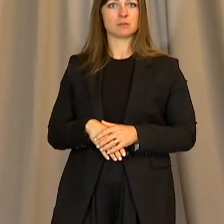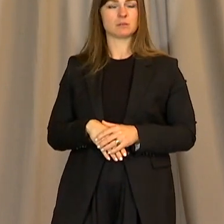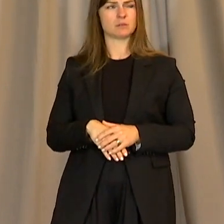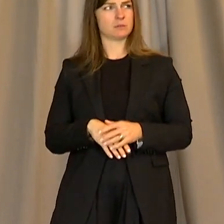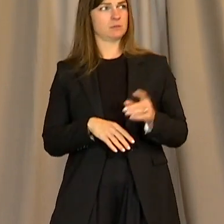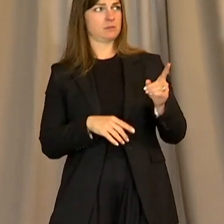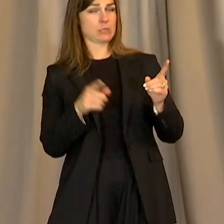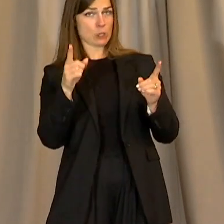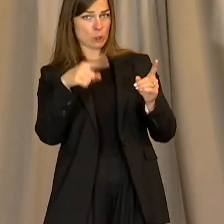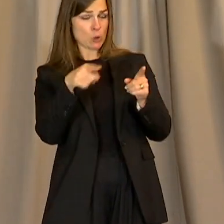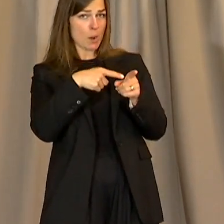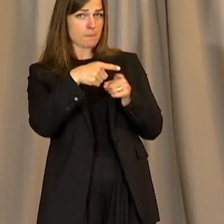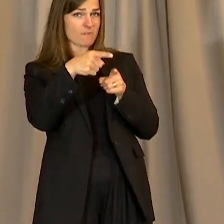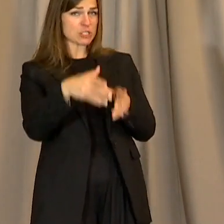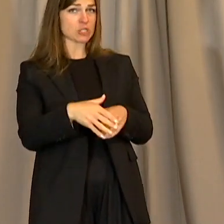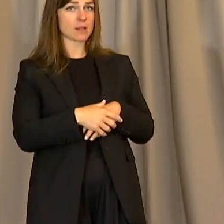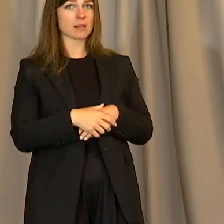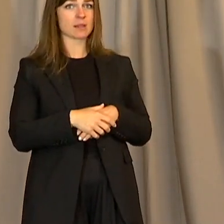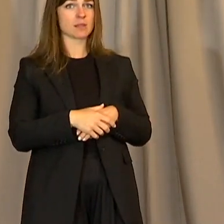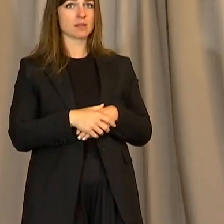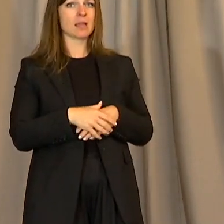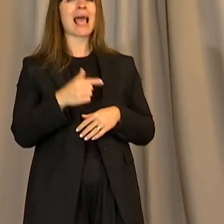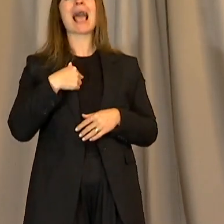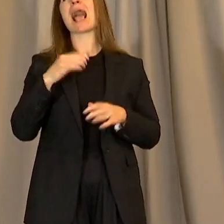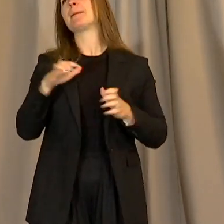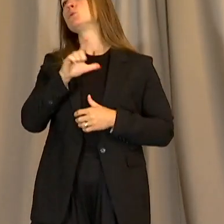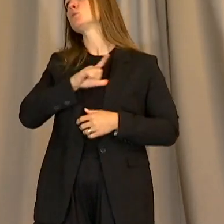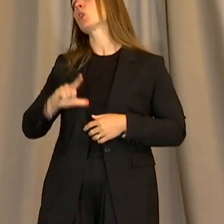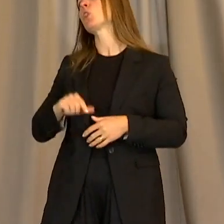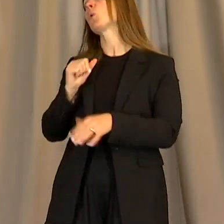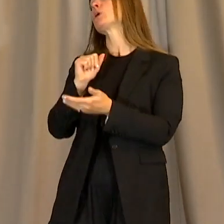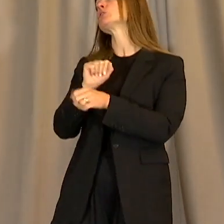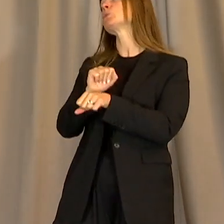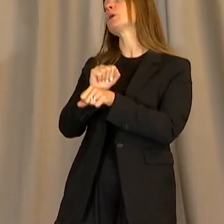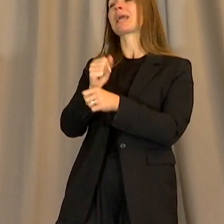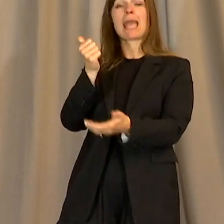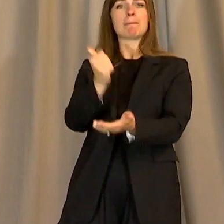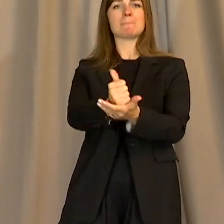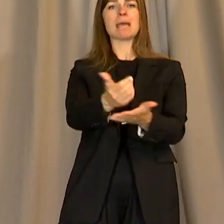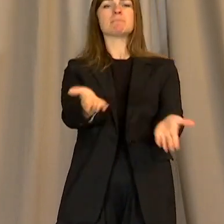You're a professional. I'm doing the Lord's work. Amen. Now get paid.